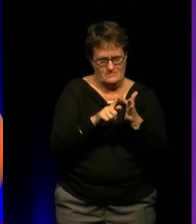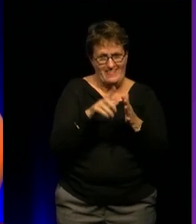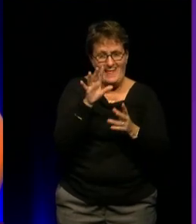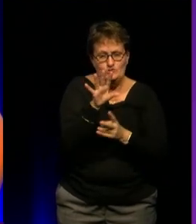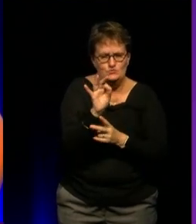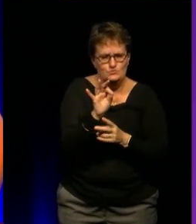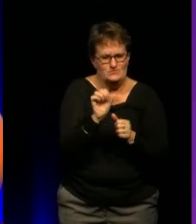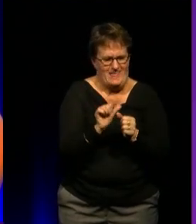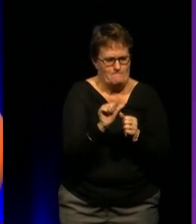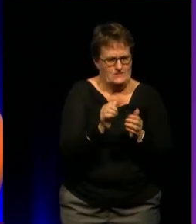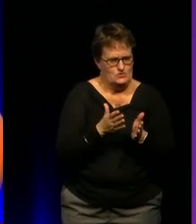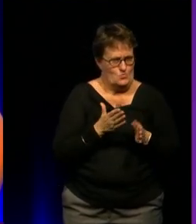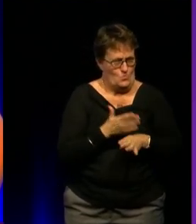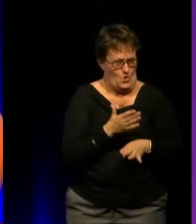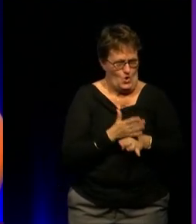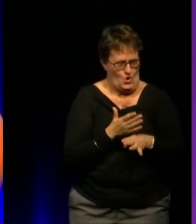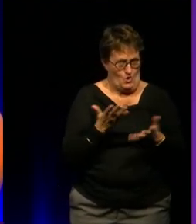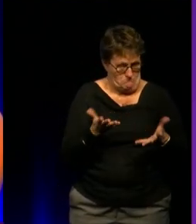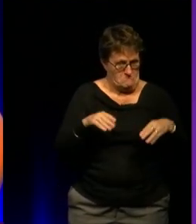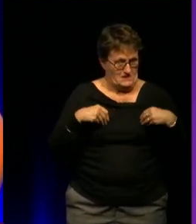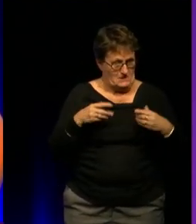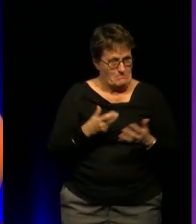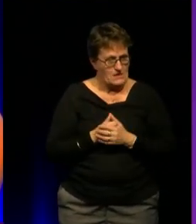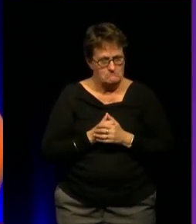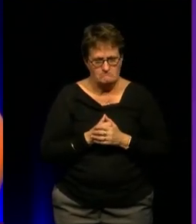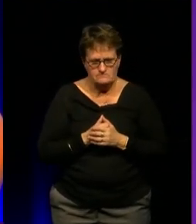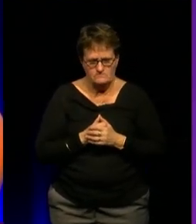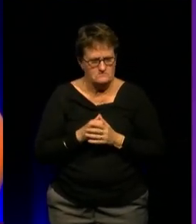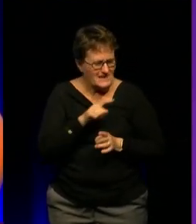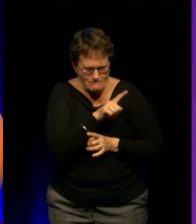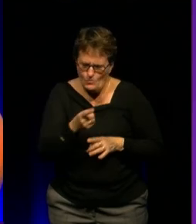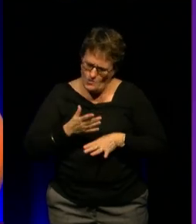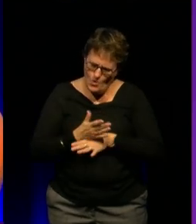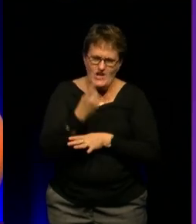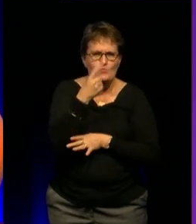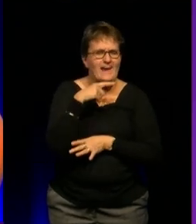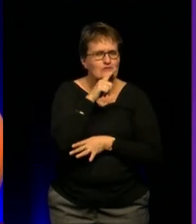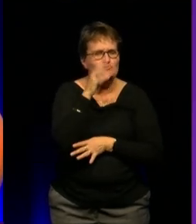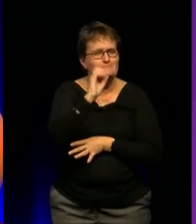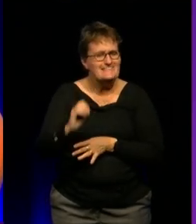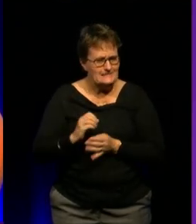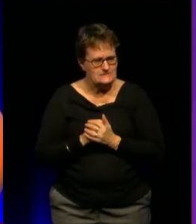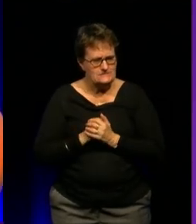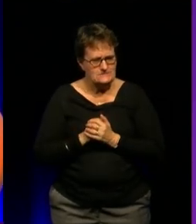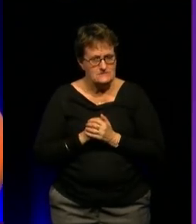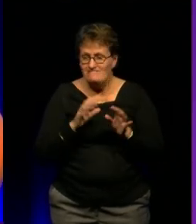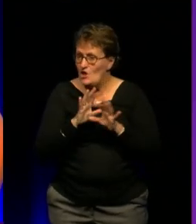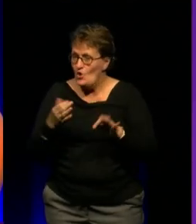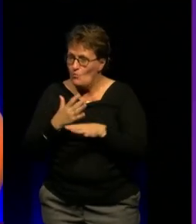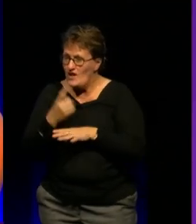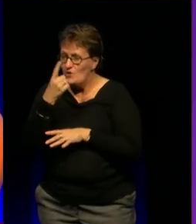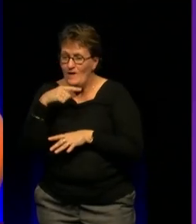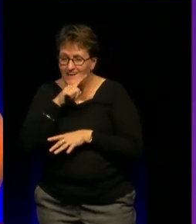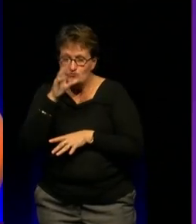kind of take that as a given. We kind of take the attitude that everyone's working 100%. If they're not working 100%, that's a separate